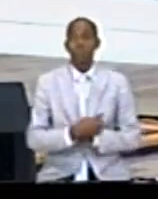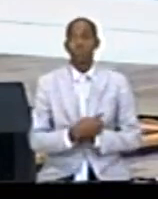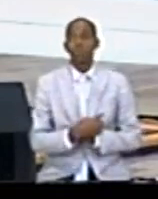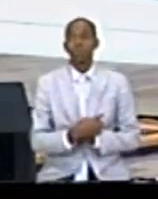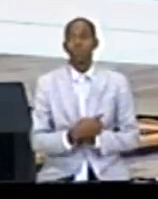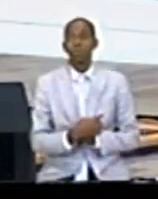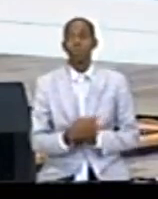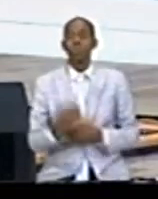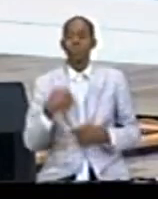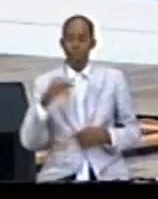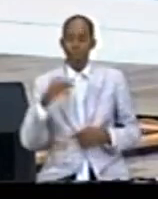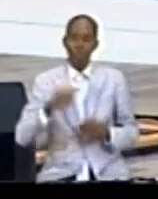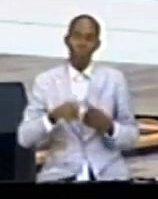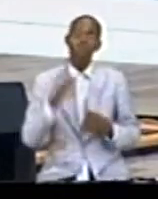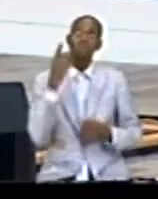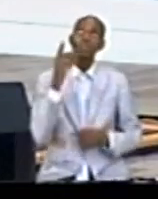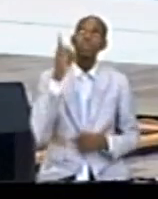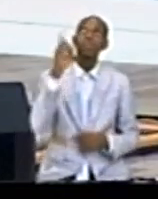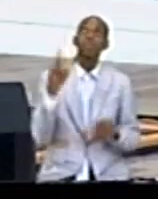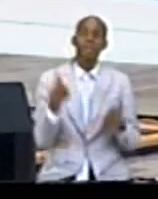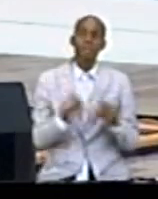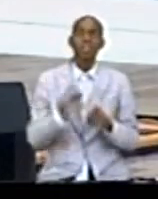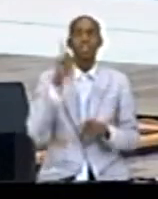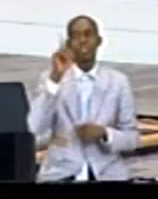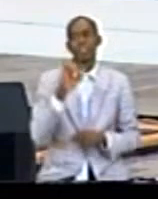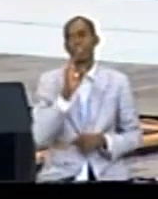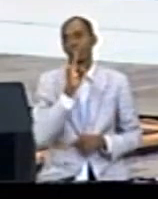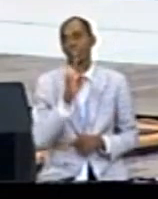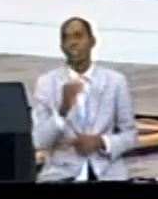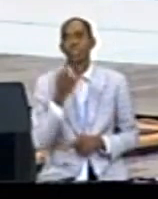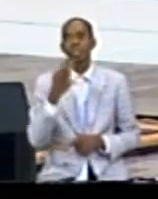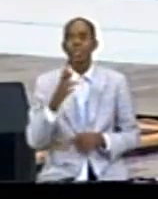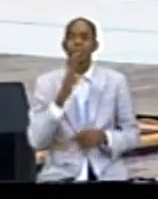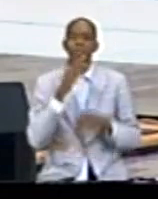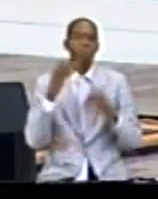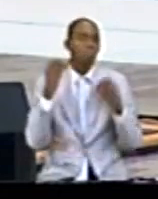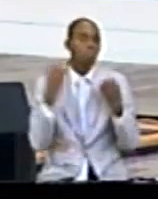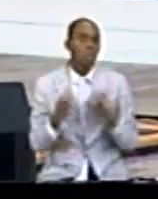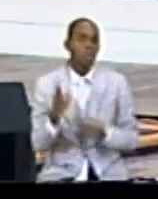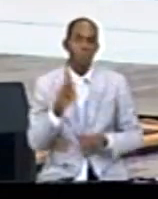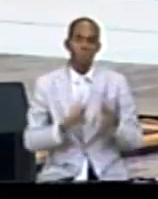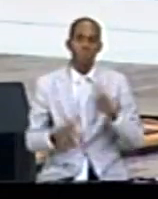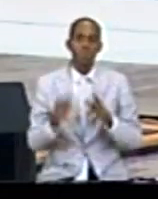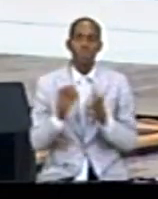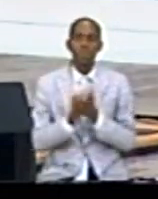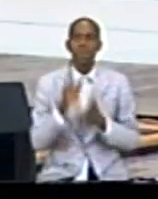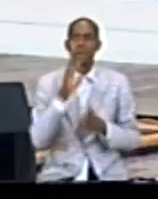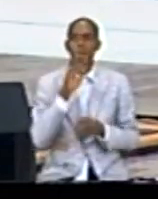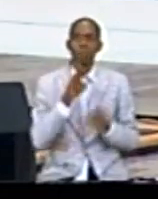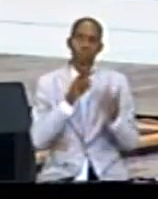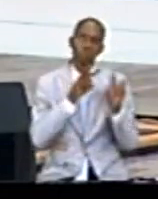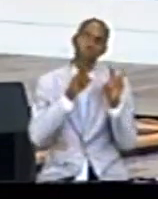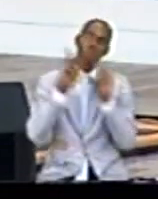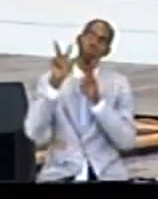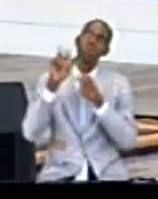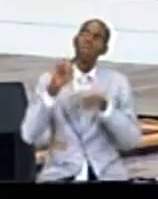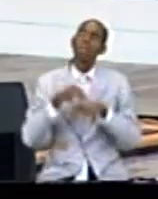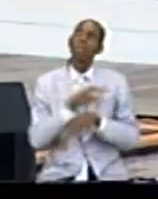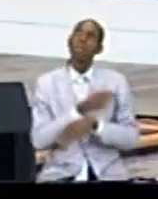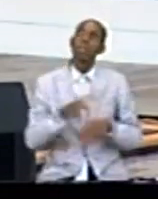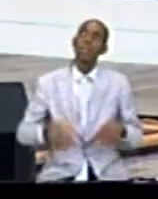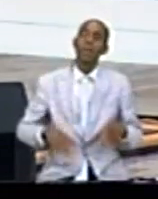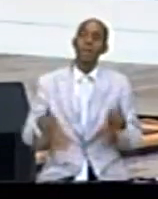see him as he is. There are many people, they're looking at Christ as they saw